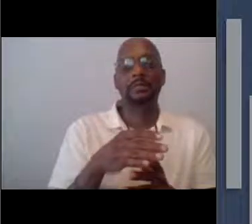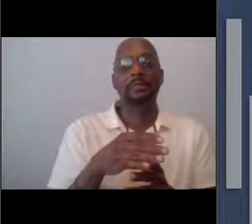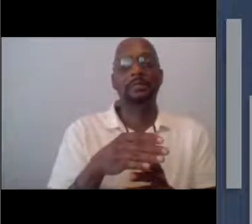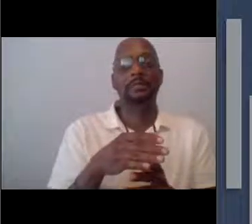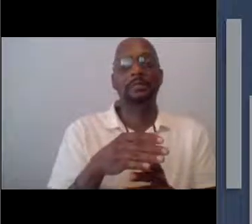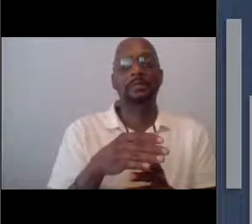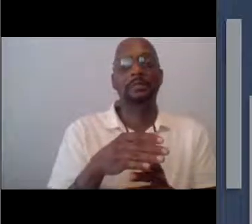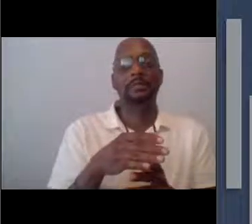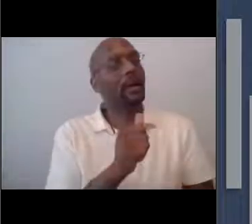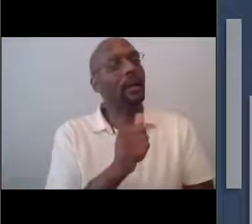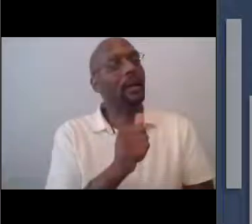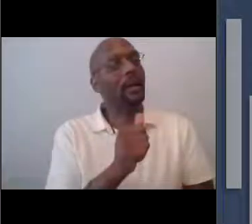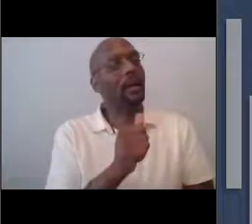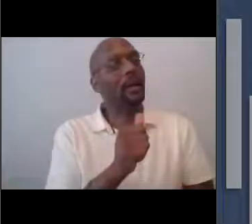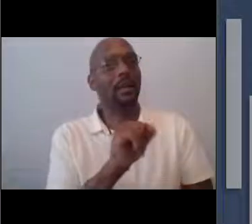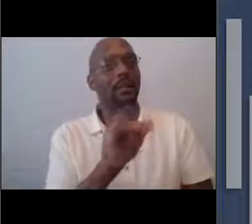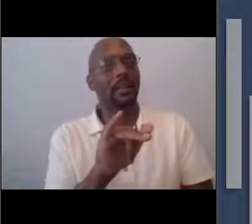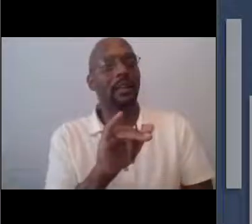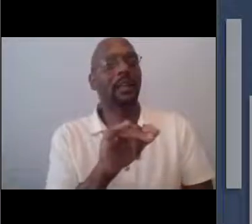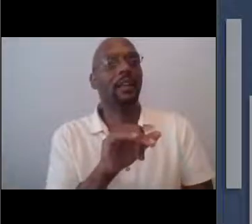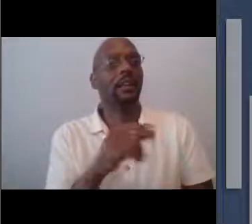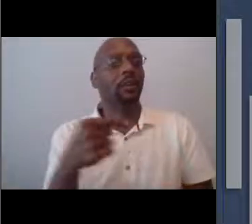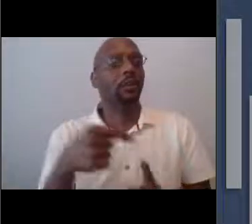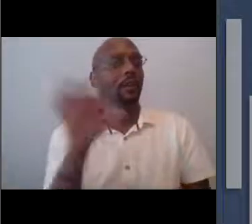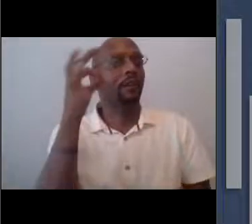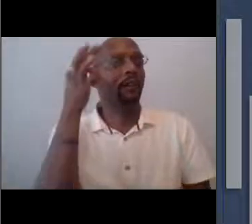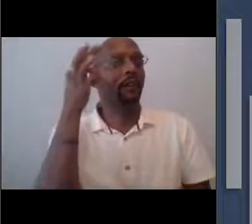to Federal Highway where she belongs.